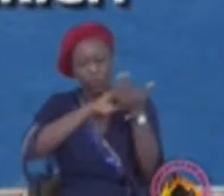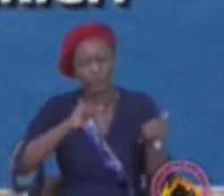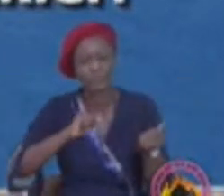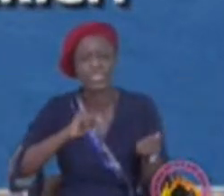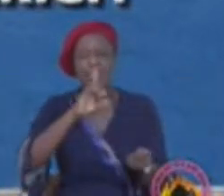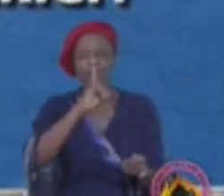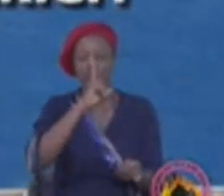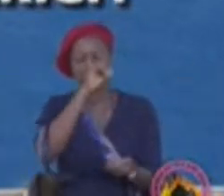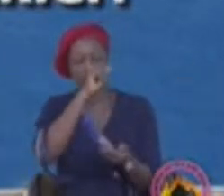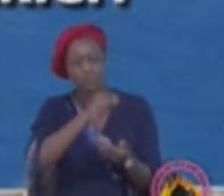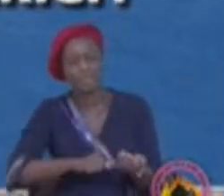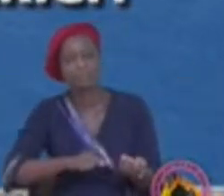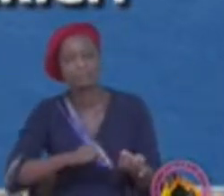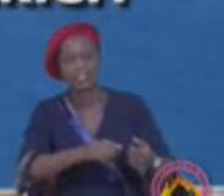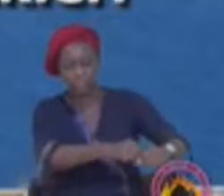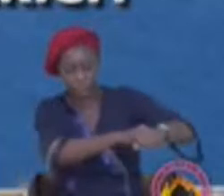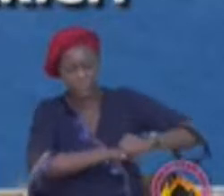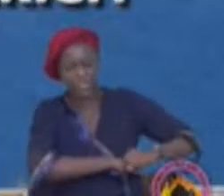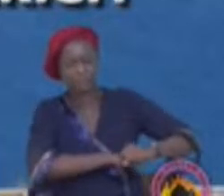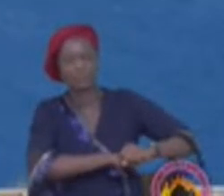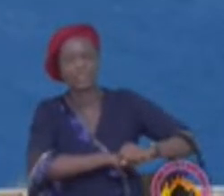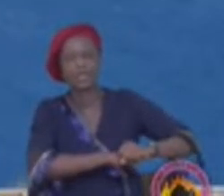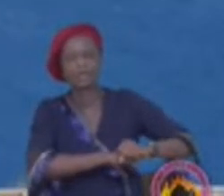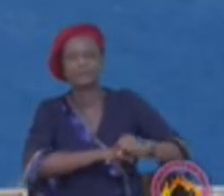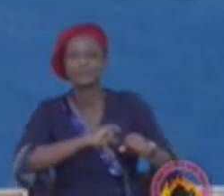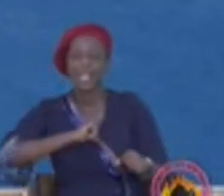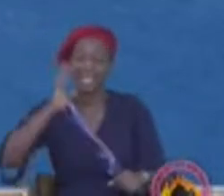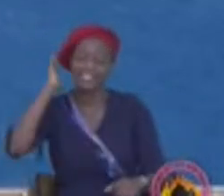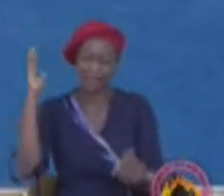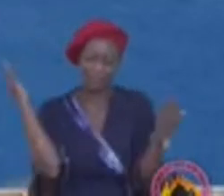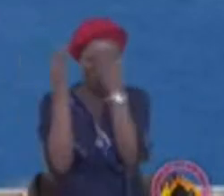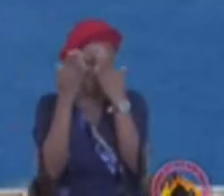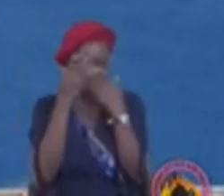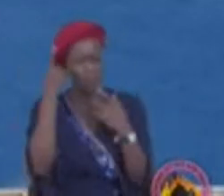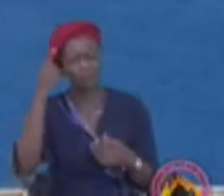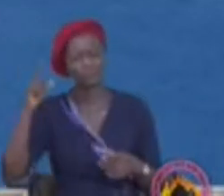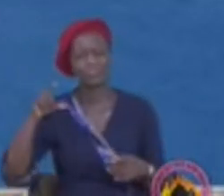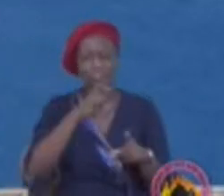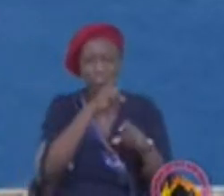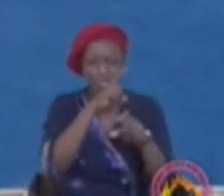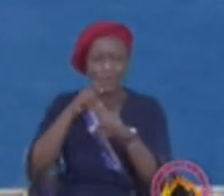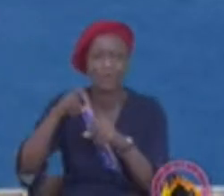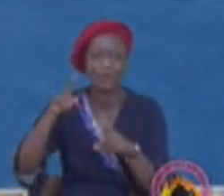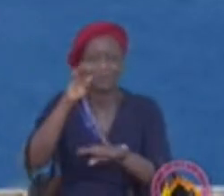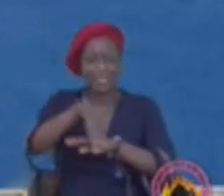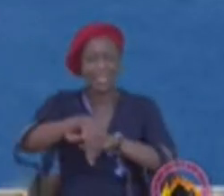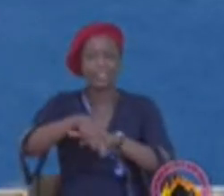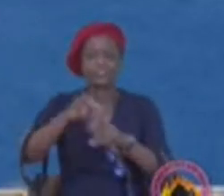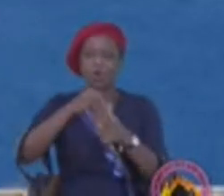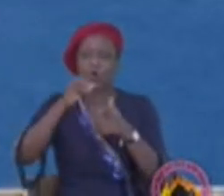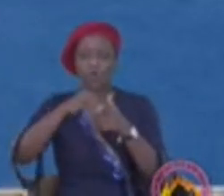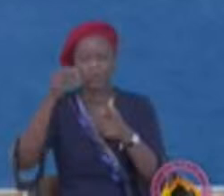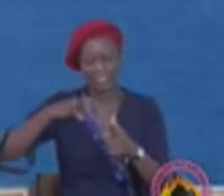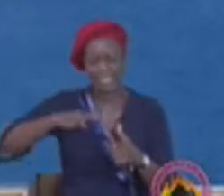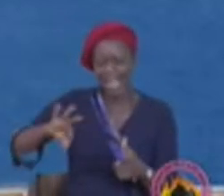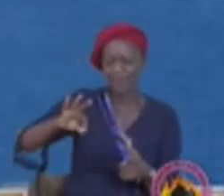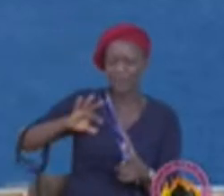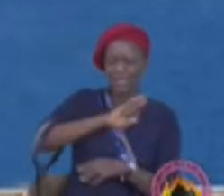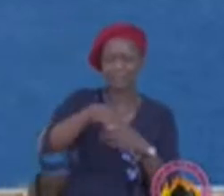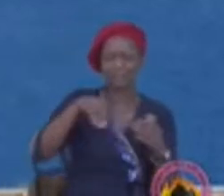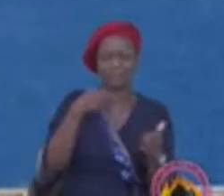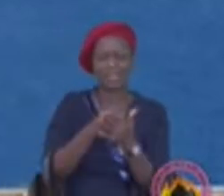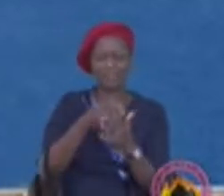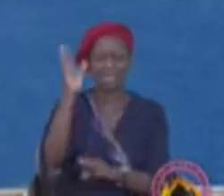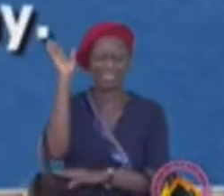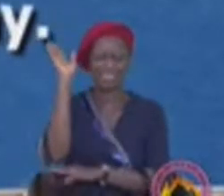His truth shall be thy shield and buckler. Thou shalt not be afraid for the terror by night, nor for the arrow that flieth by